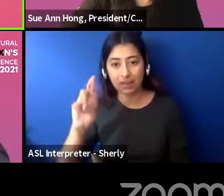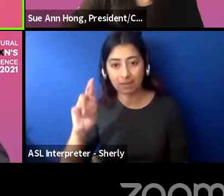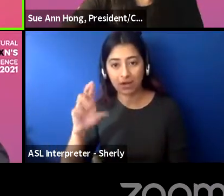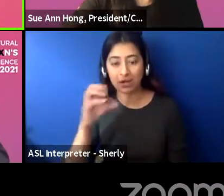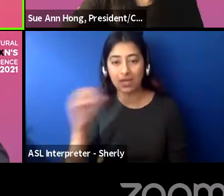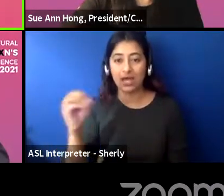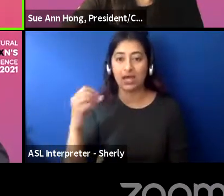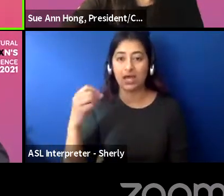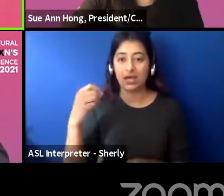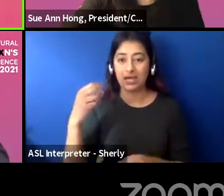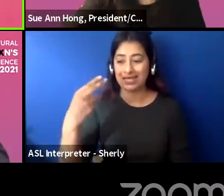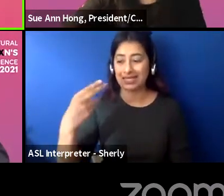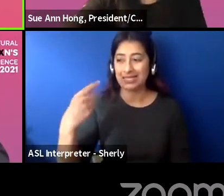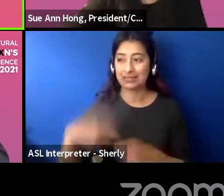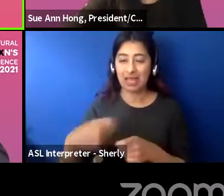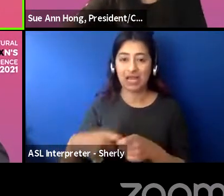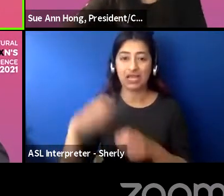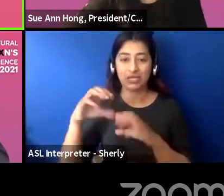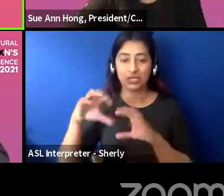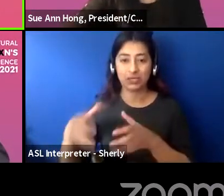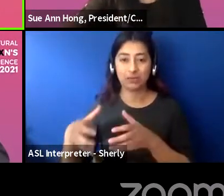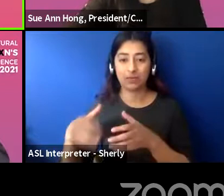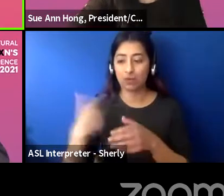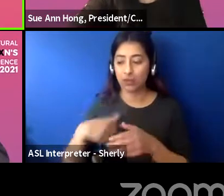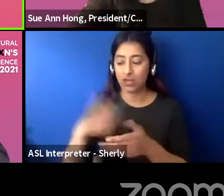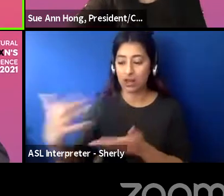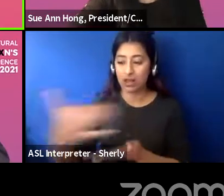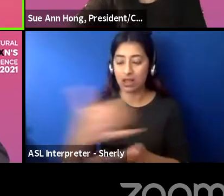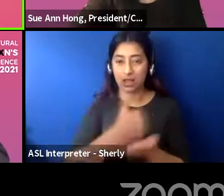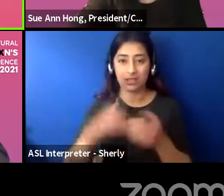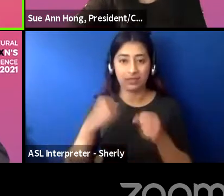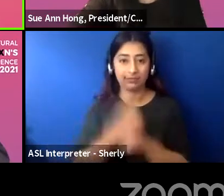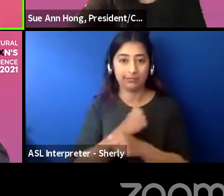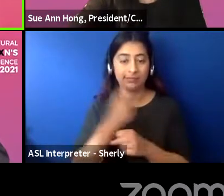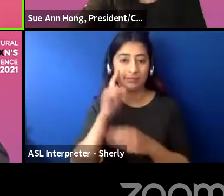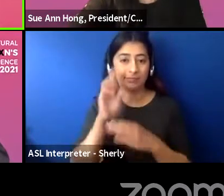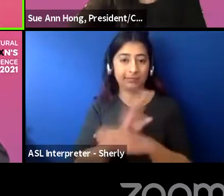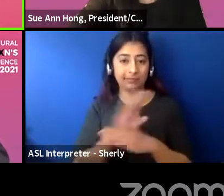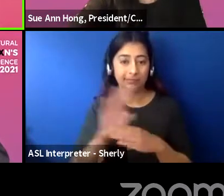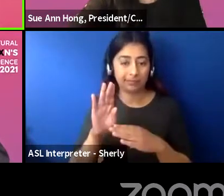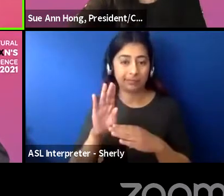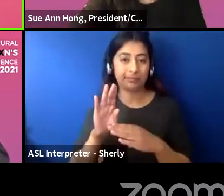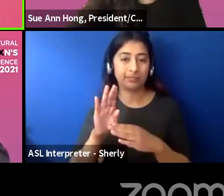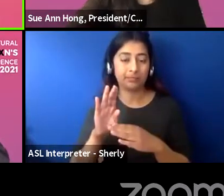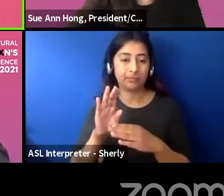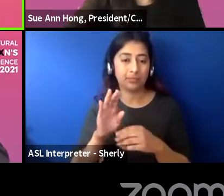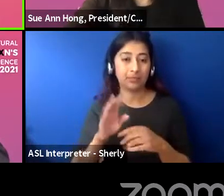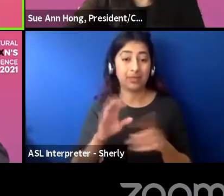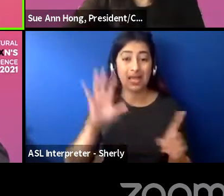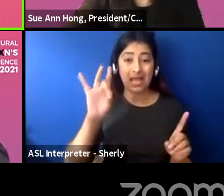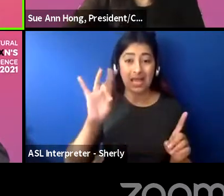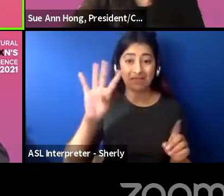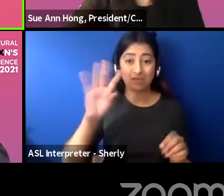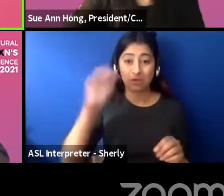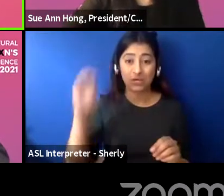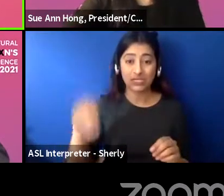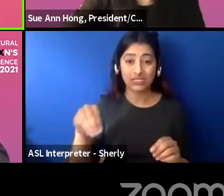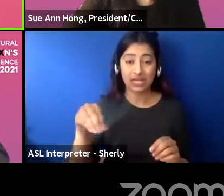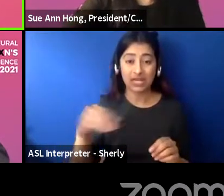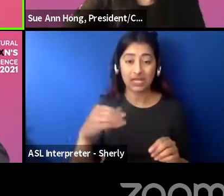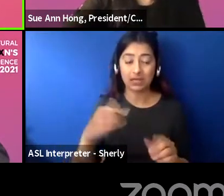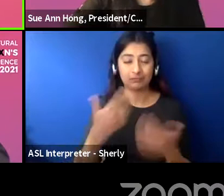Commerce. We collected all this data from business owners, but specifically for AAPI businesses, 84% of them have been